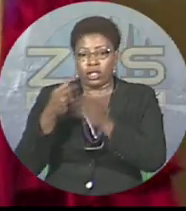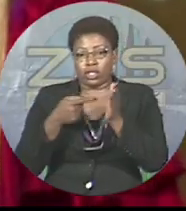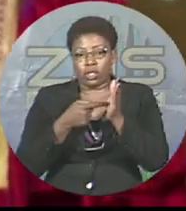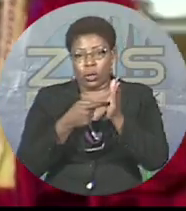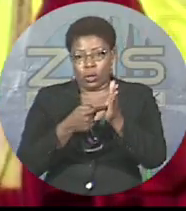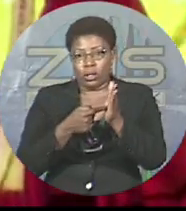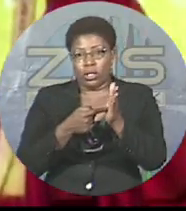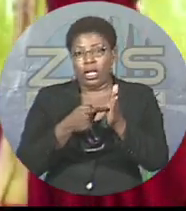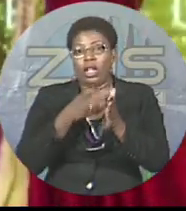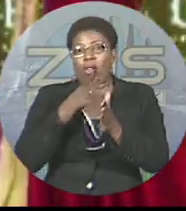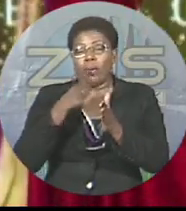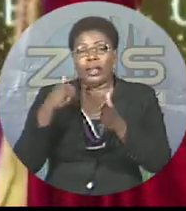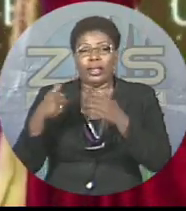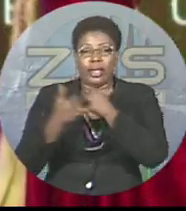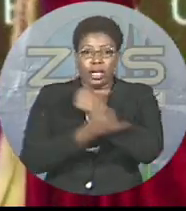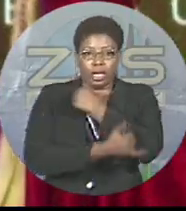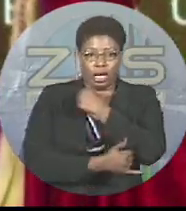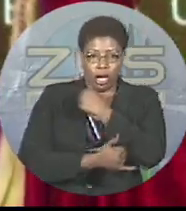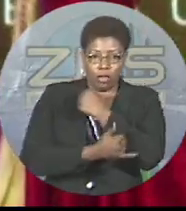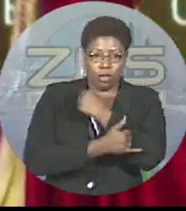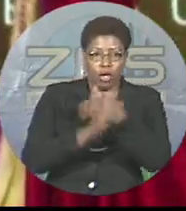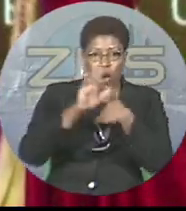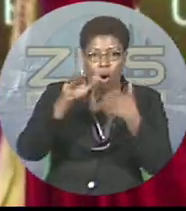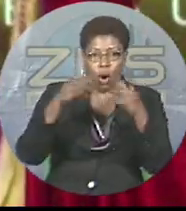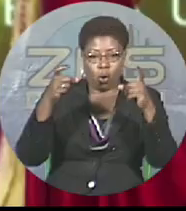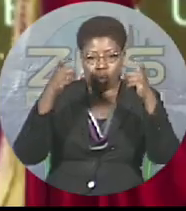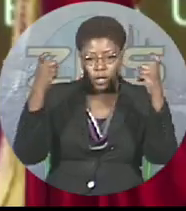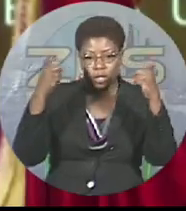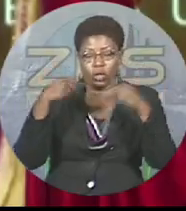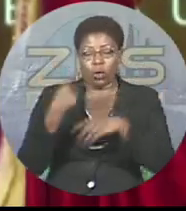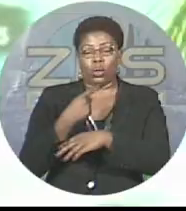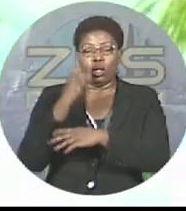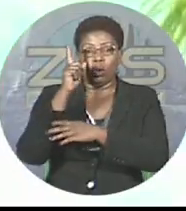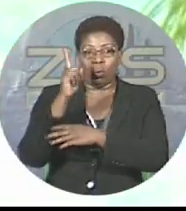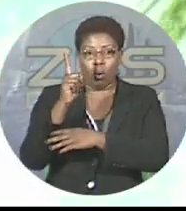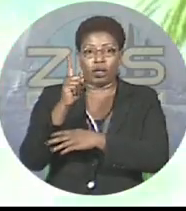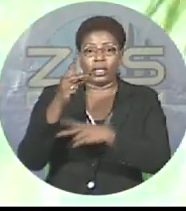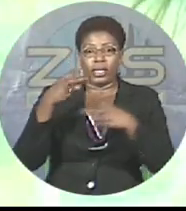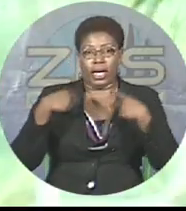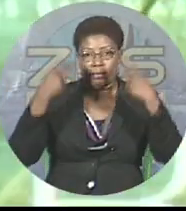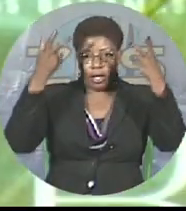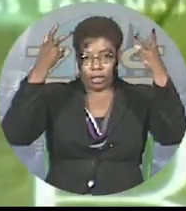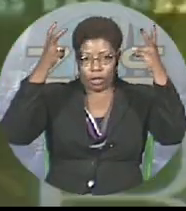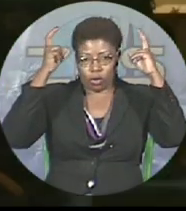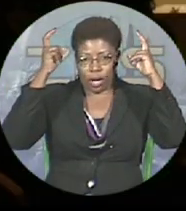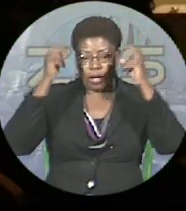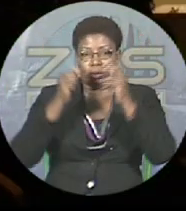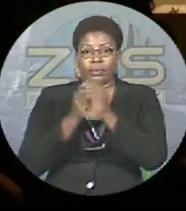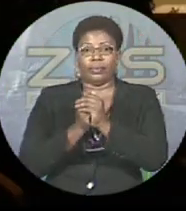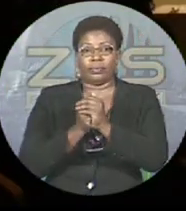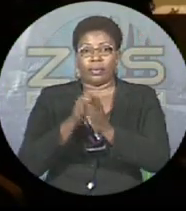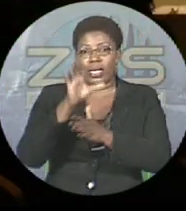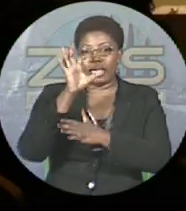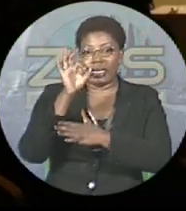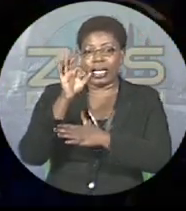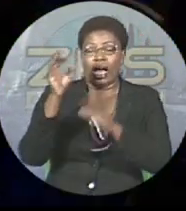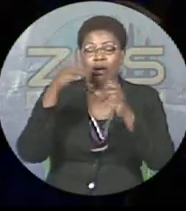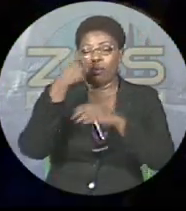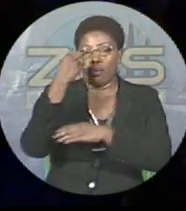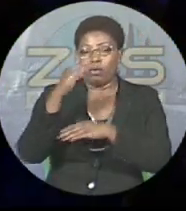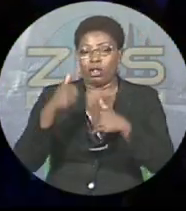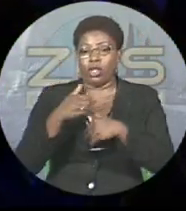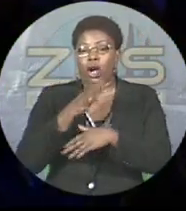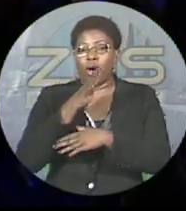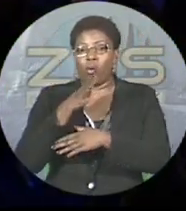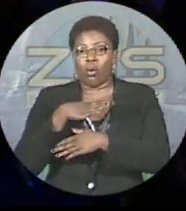brightest women in the country. But while all of them were winners, only one could wear the crown. Nine beautiful young women comprised